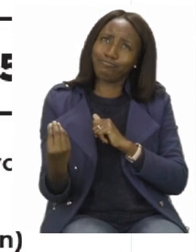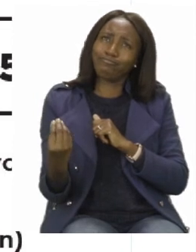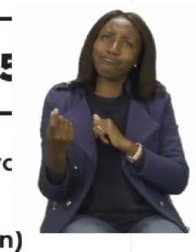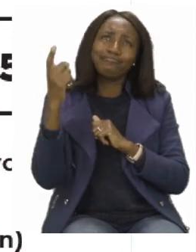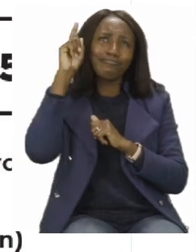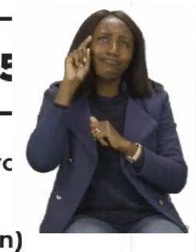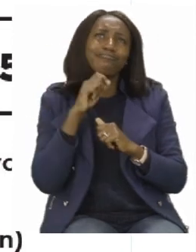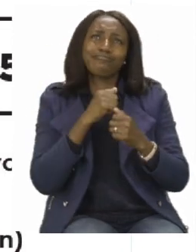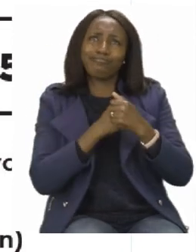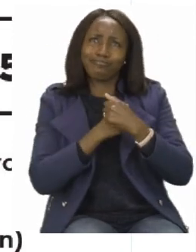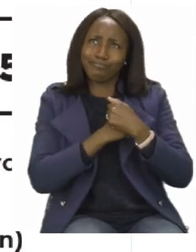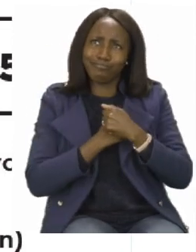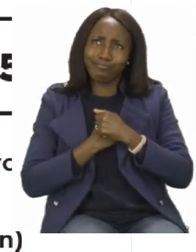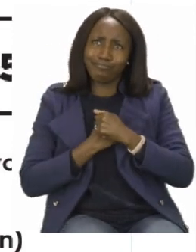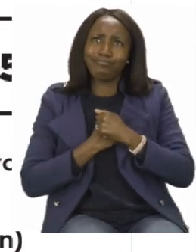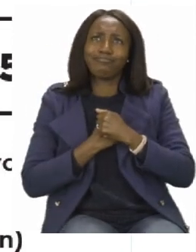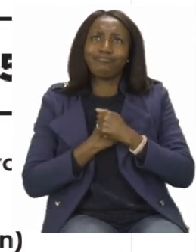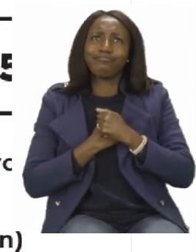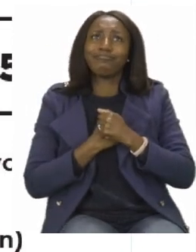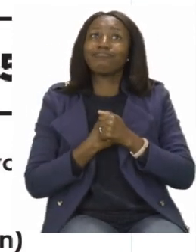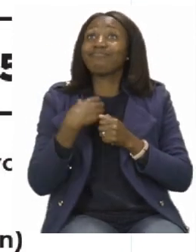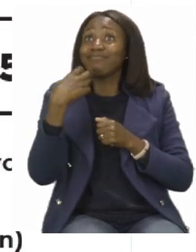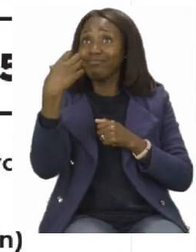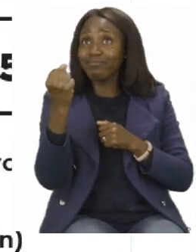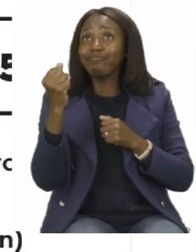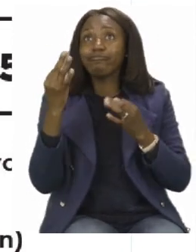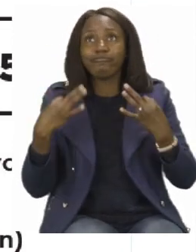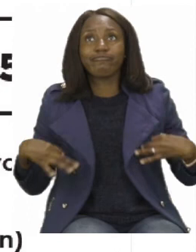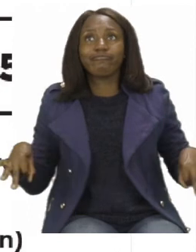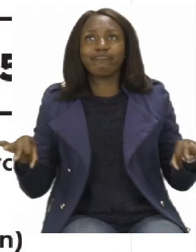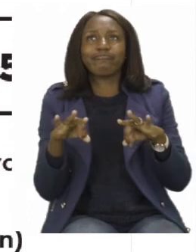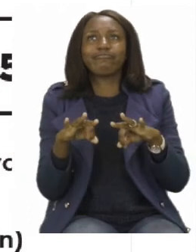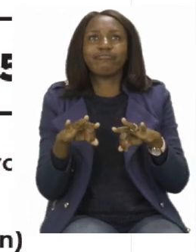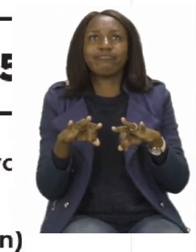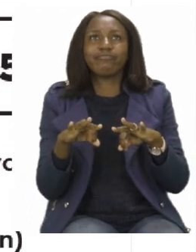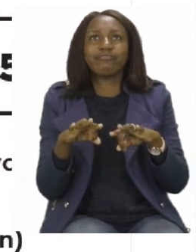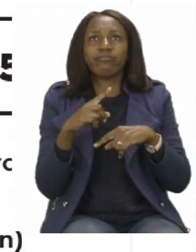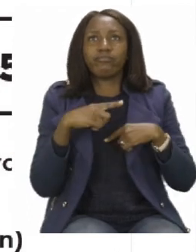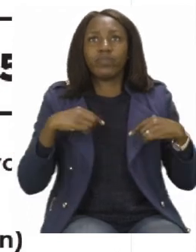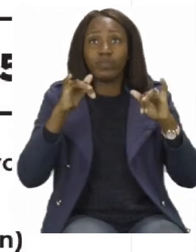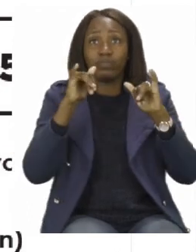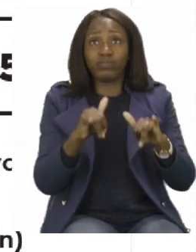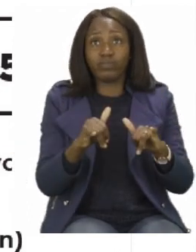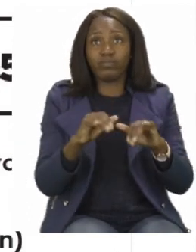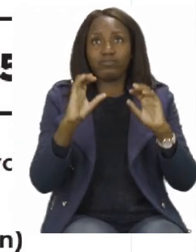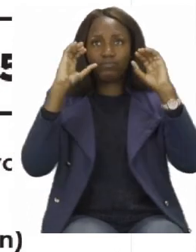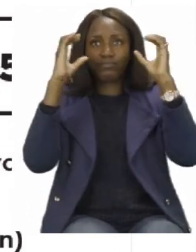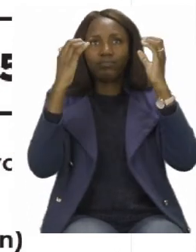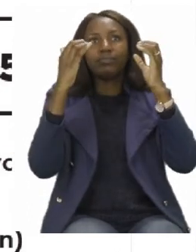my grandparents owned a farm. We lived in the